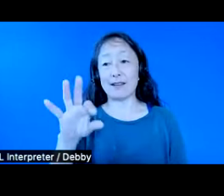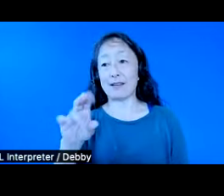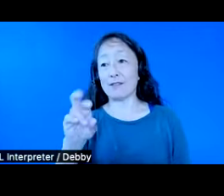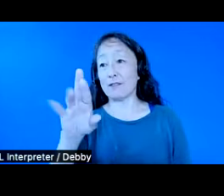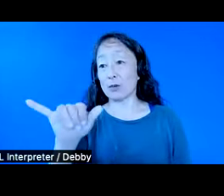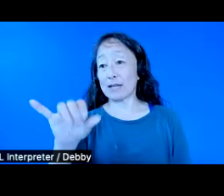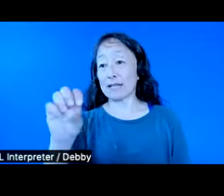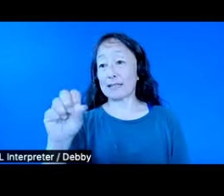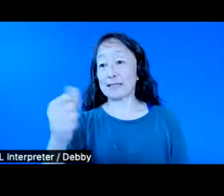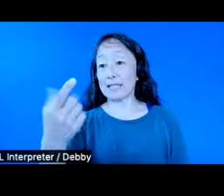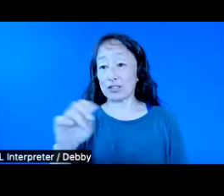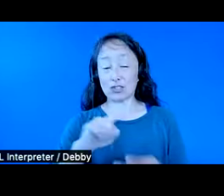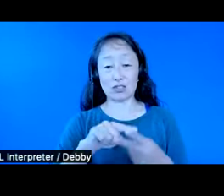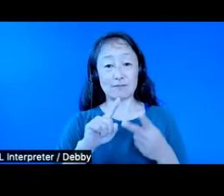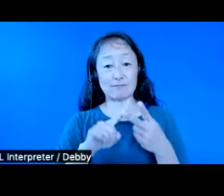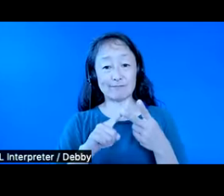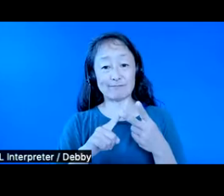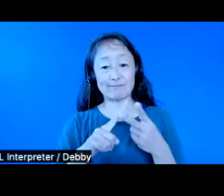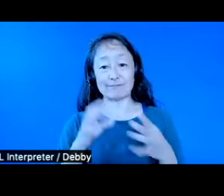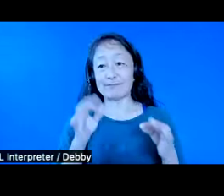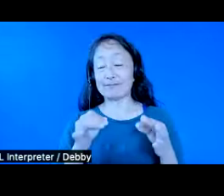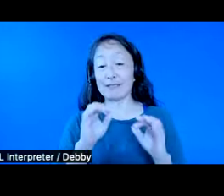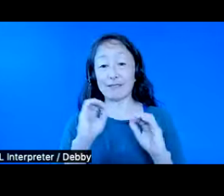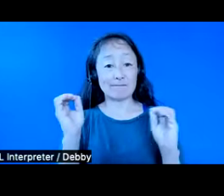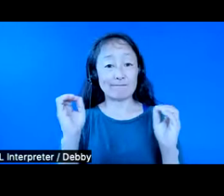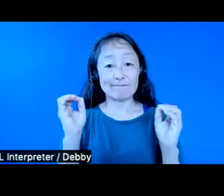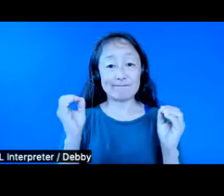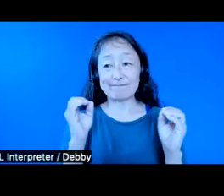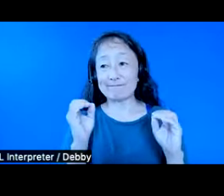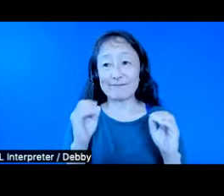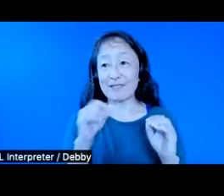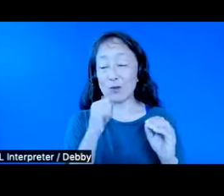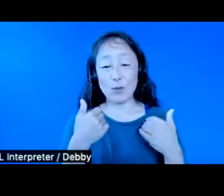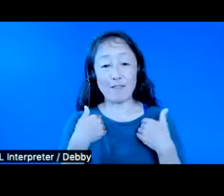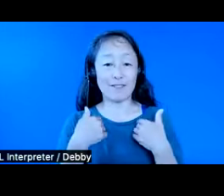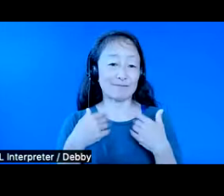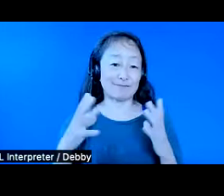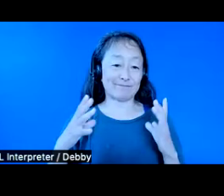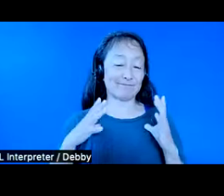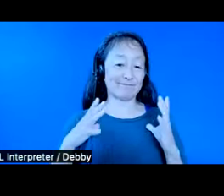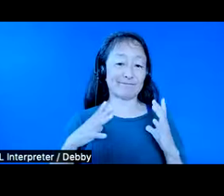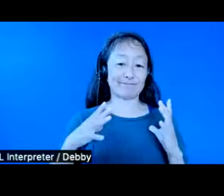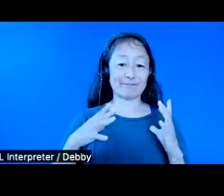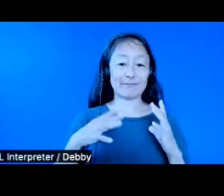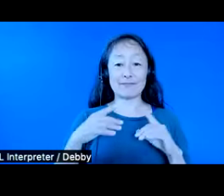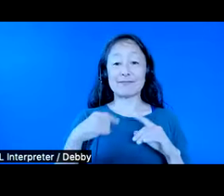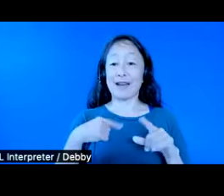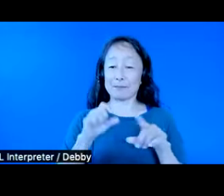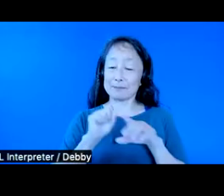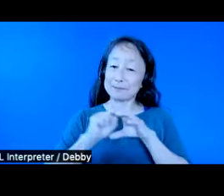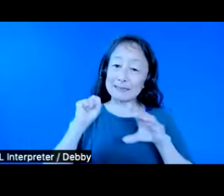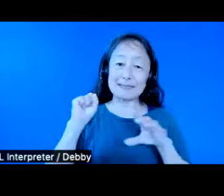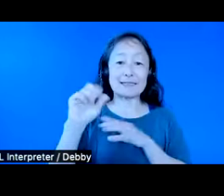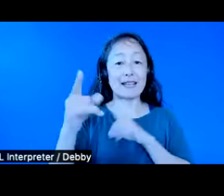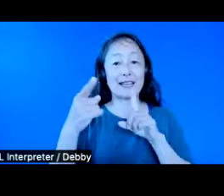And if you don't have any accessible, it's all right too, because I'm sending this to you. Isn't that what we do during COVID?